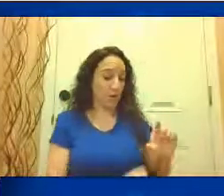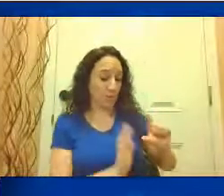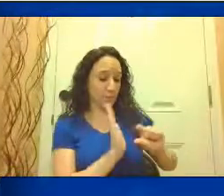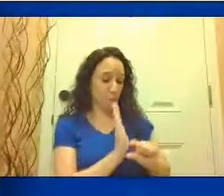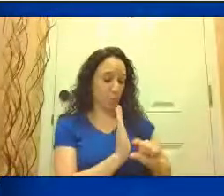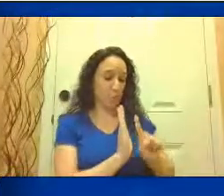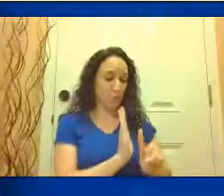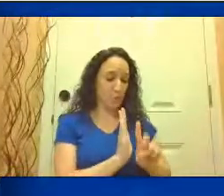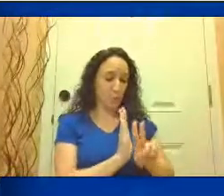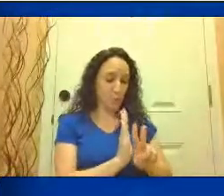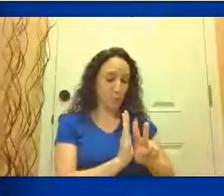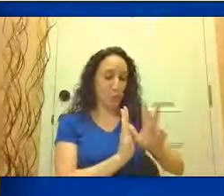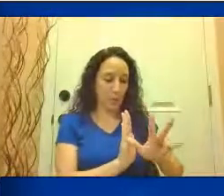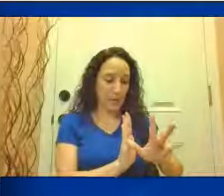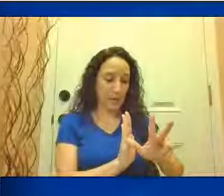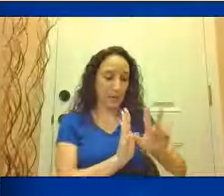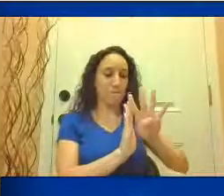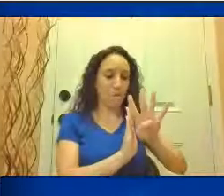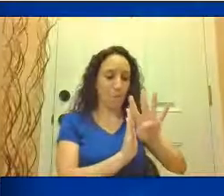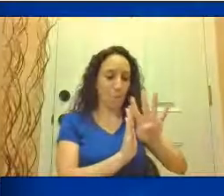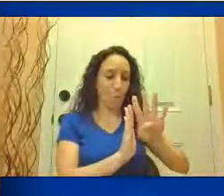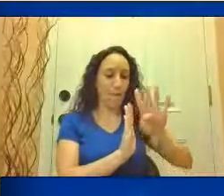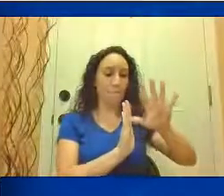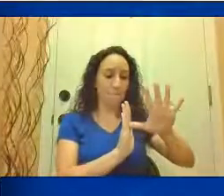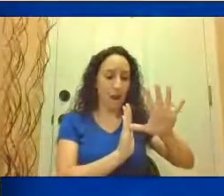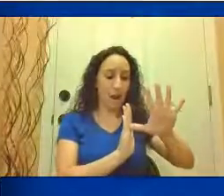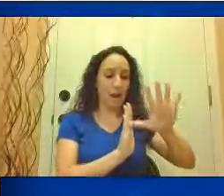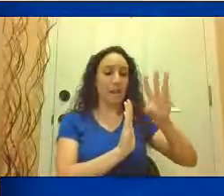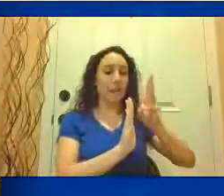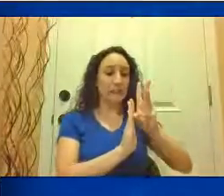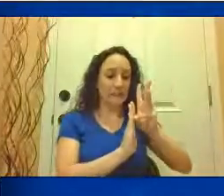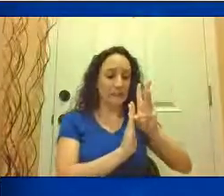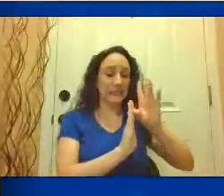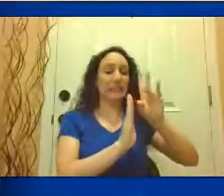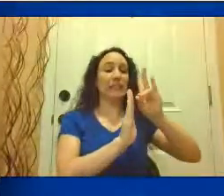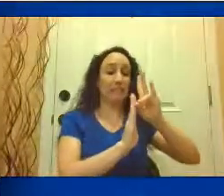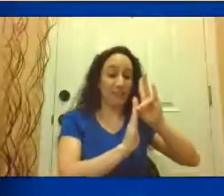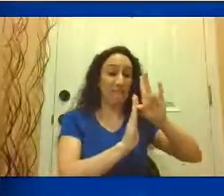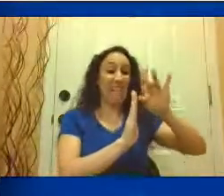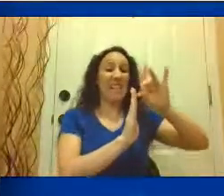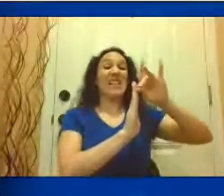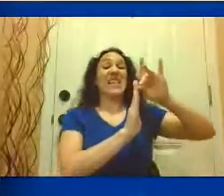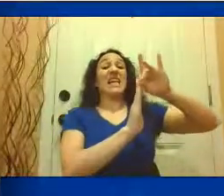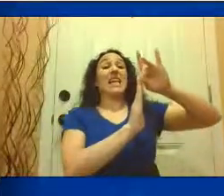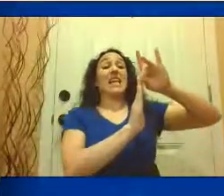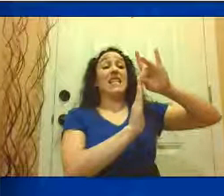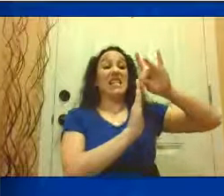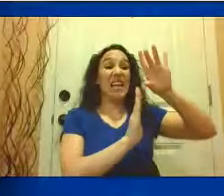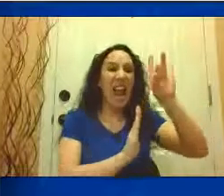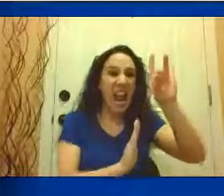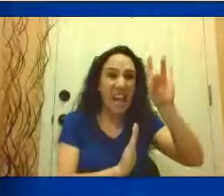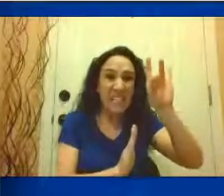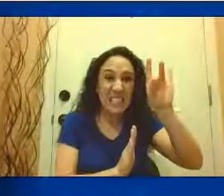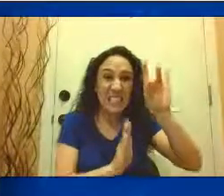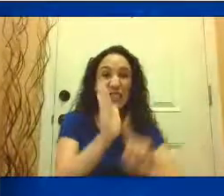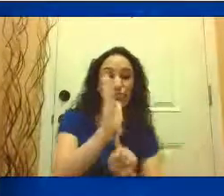1, 2, 3, 4, 5, 6, 7, 8